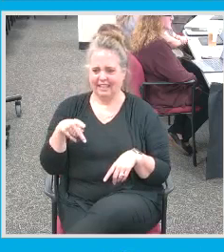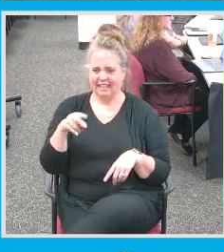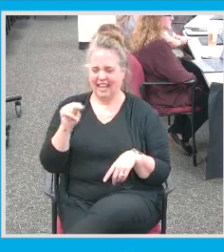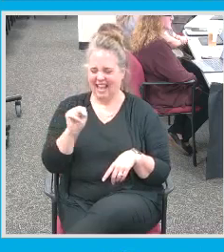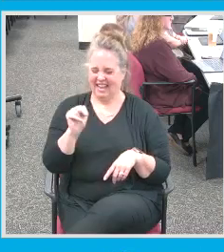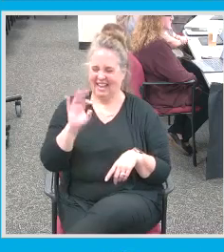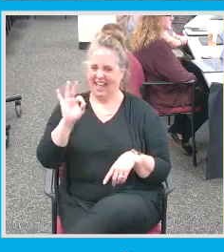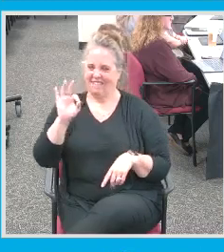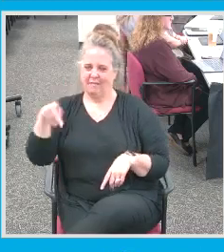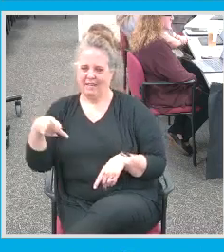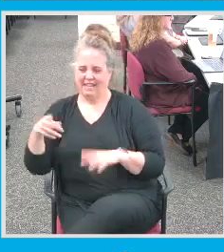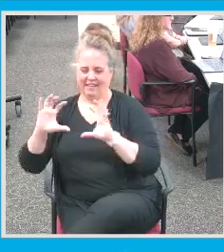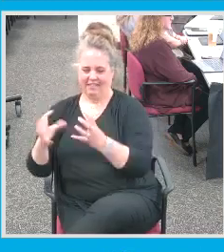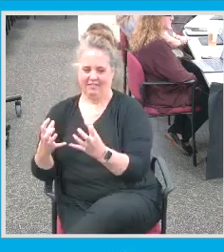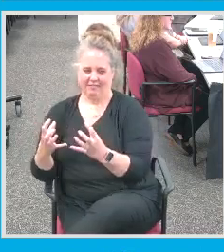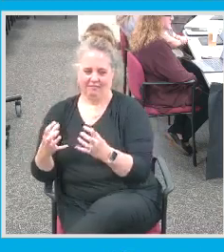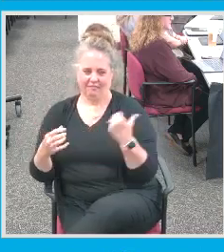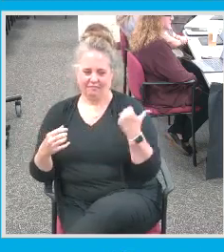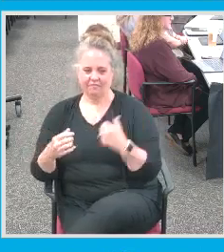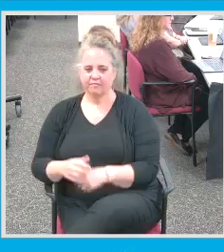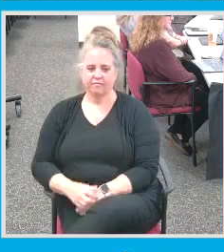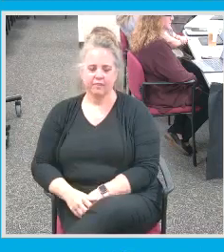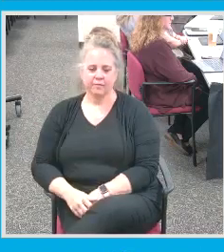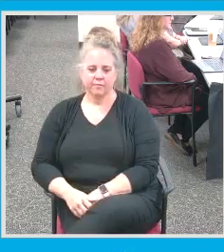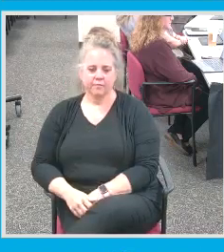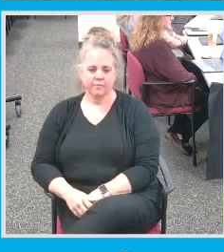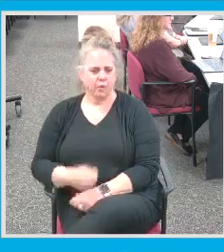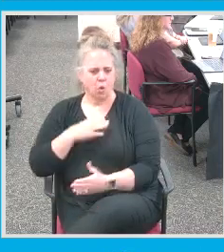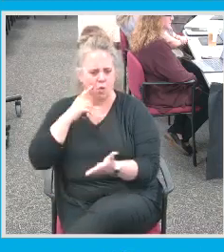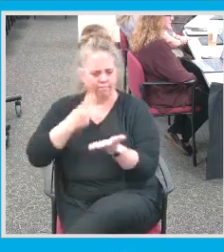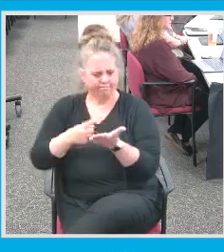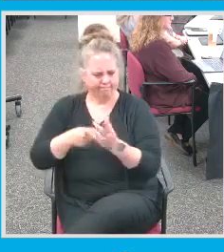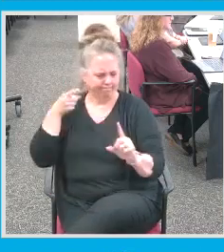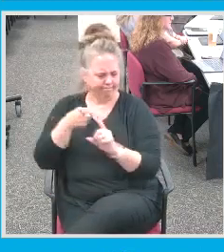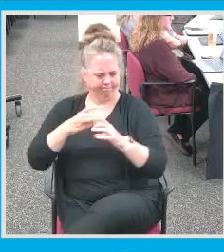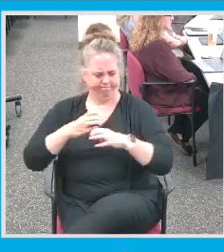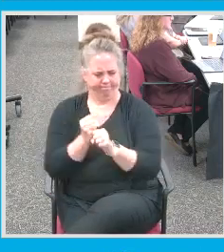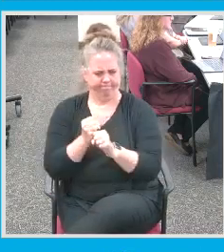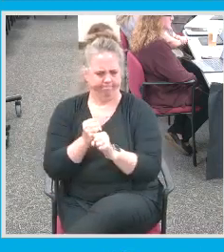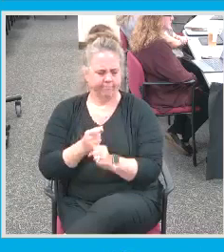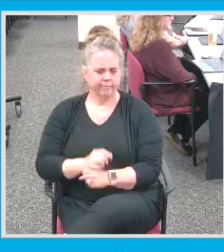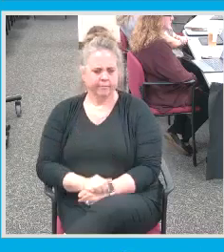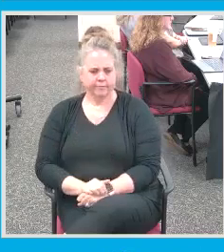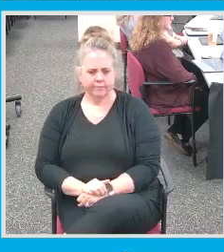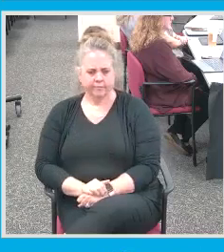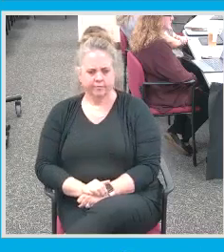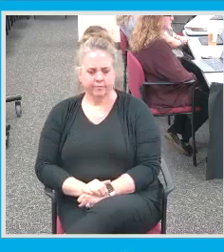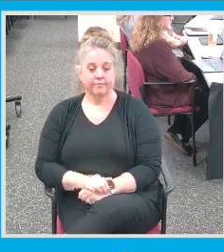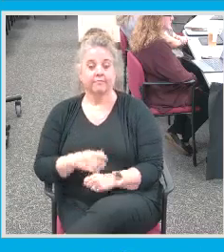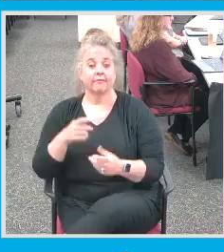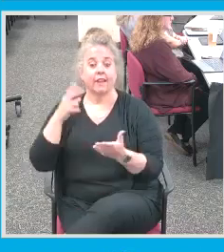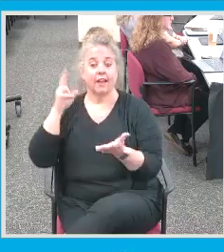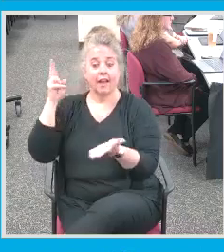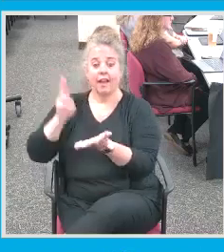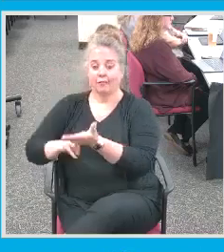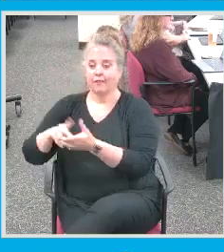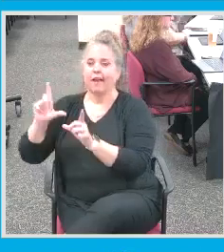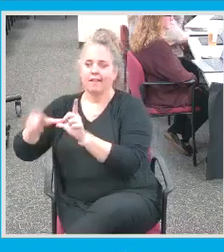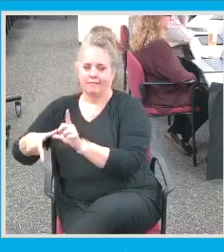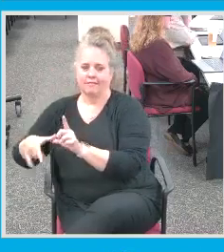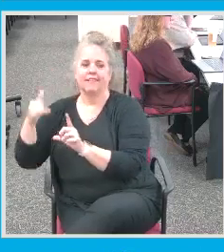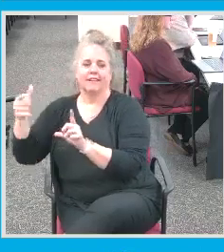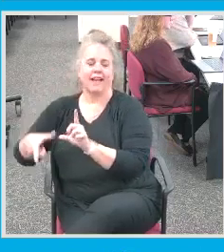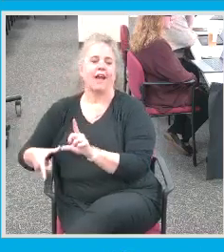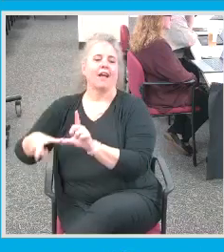for Nurse Family Partnership, and I'm going to just give you a quick overview of this program. Our contract is up for renewal for the 22nd time at this